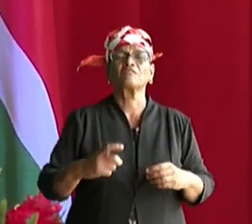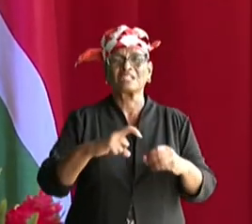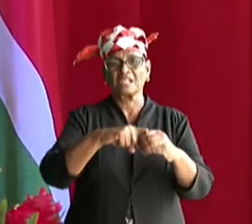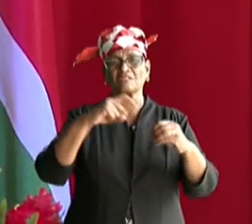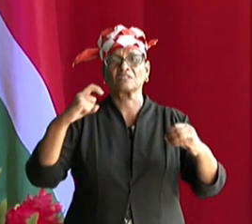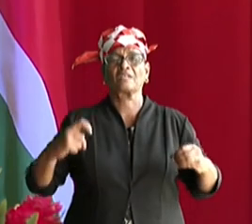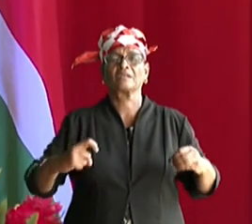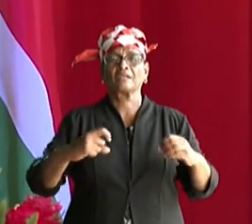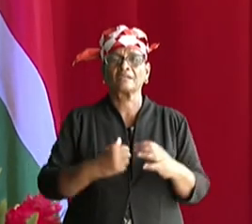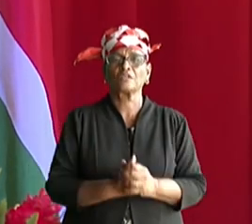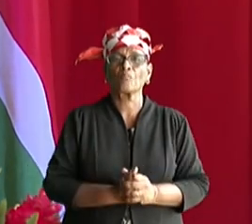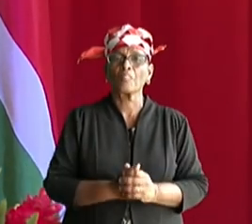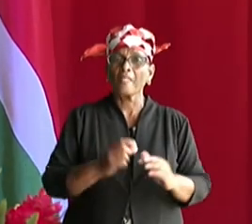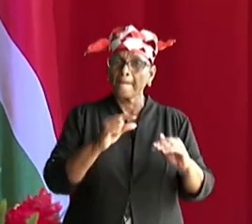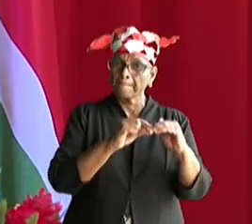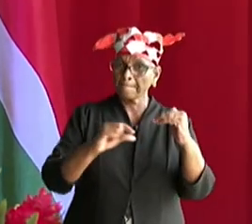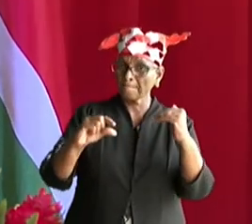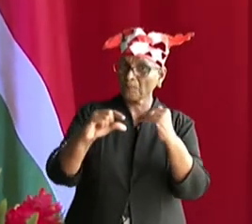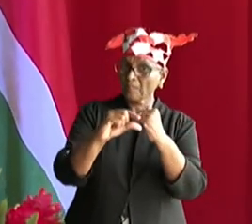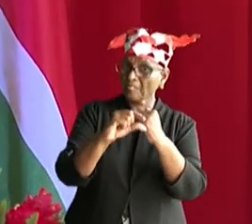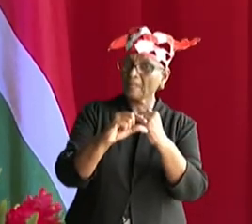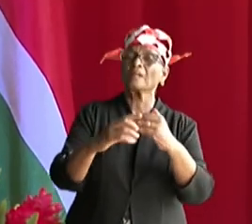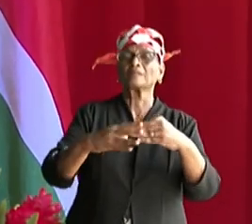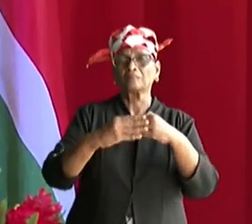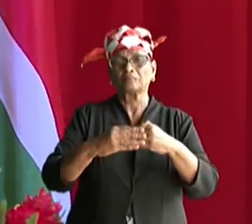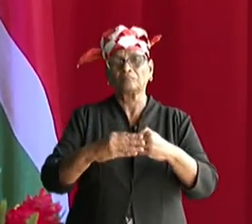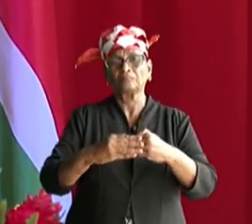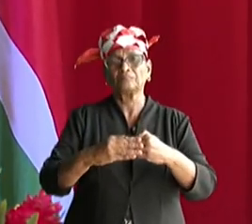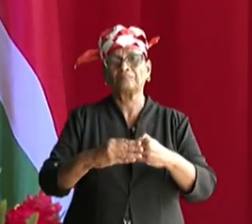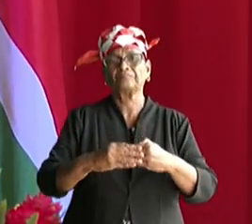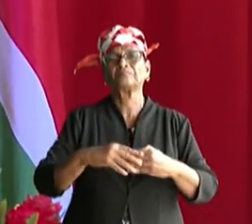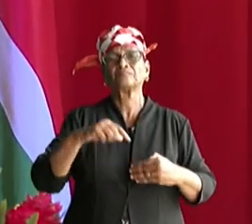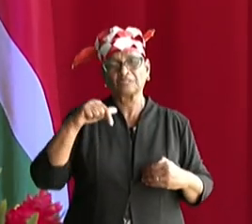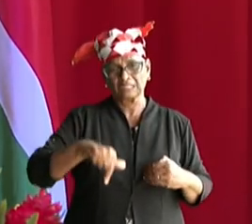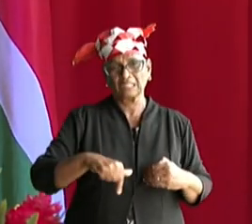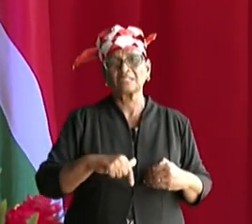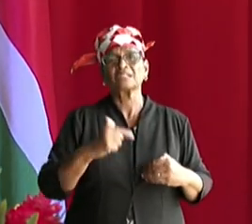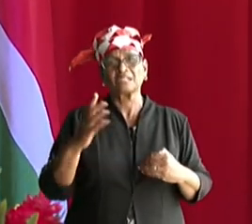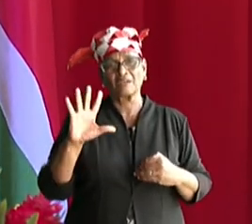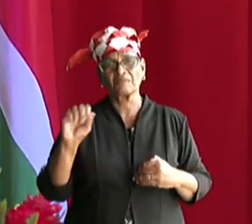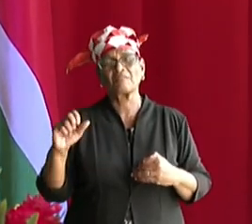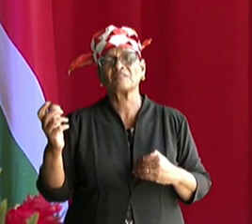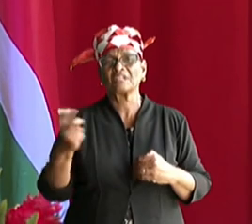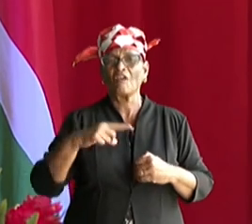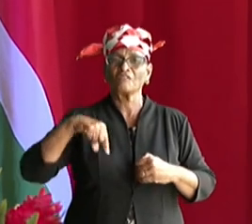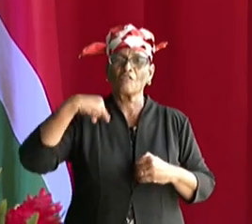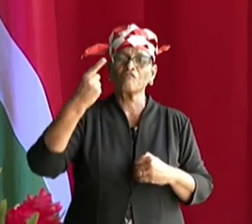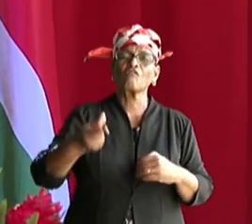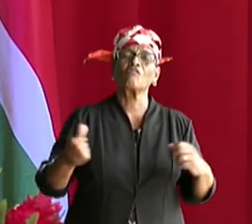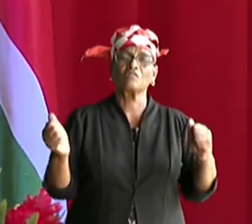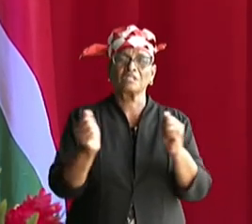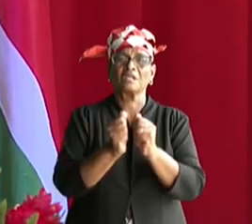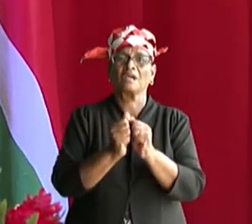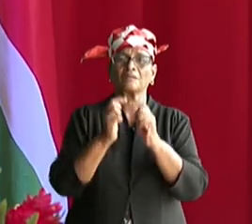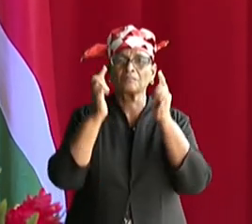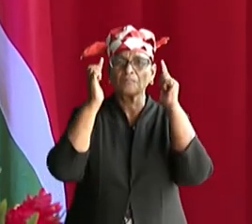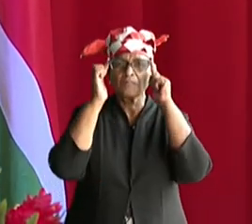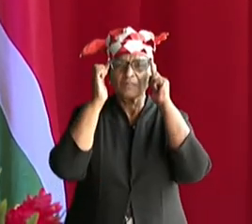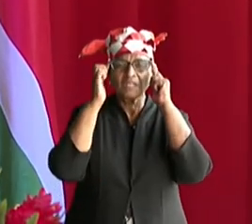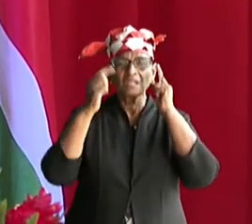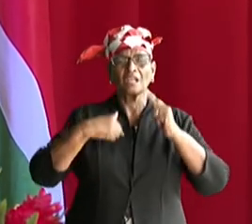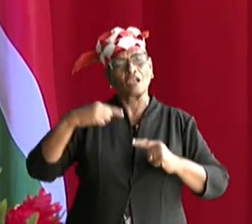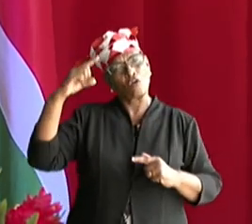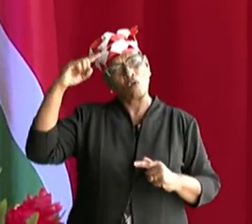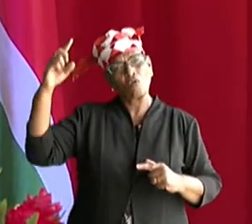independence, as Guyana prepares to celebrate its 55th year of independence next year, I believe that both